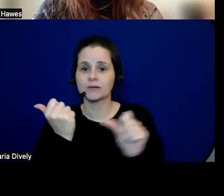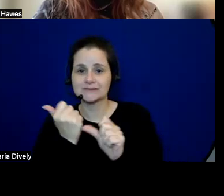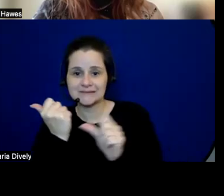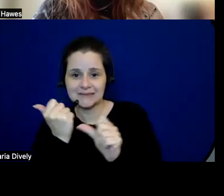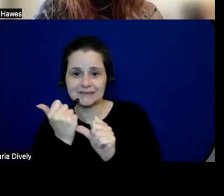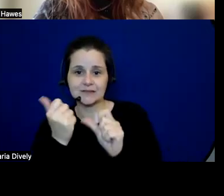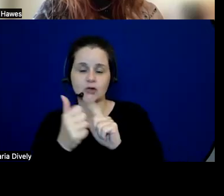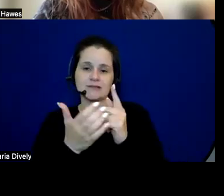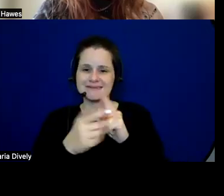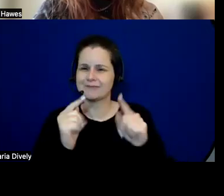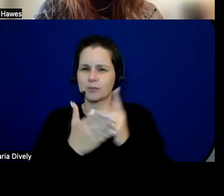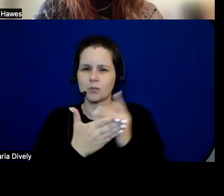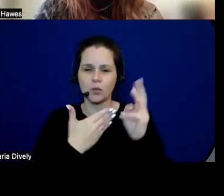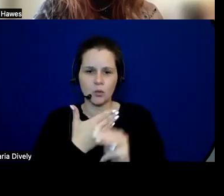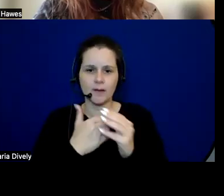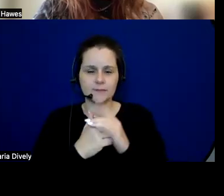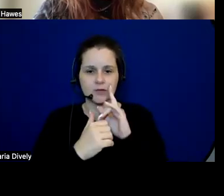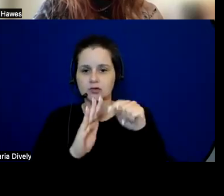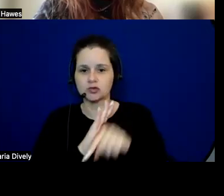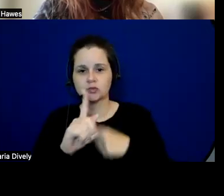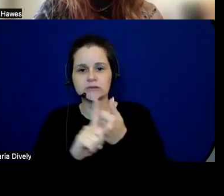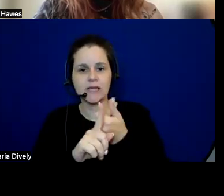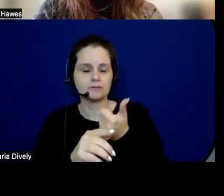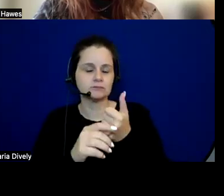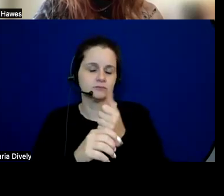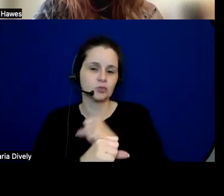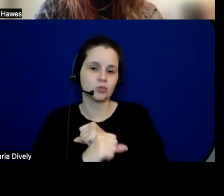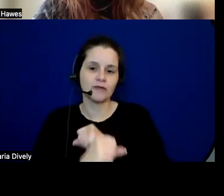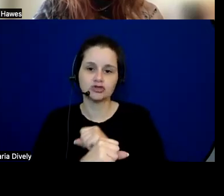these programs, right, of suicide prevention. And